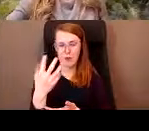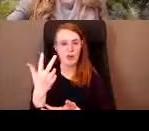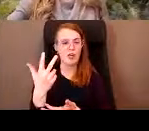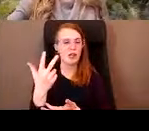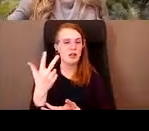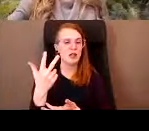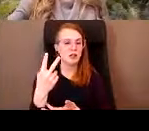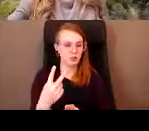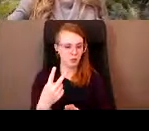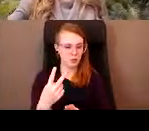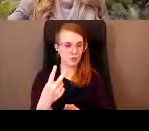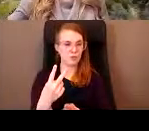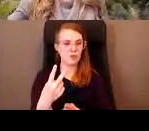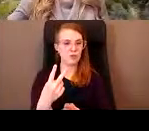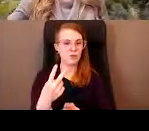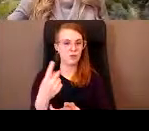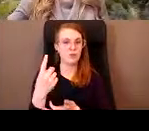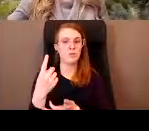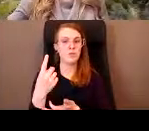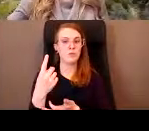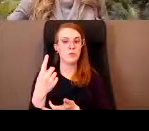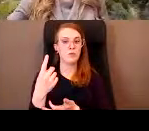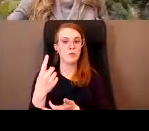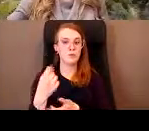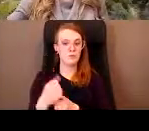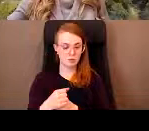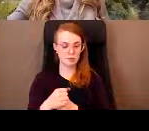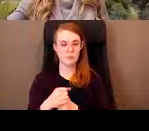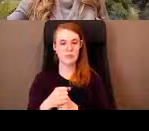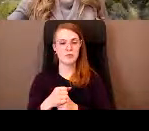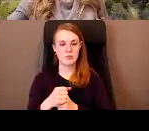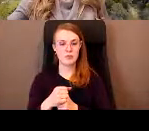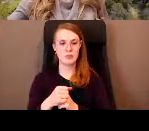3, 2, 1.